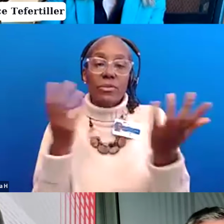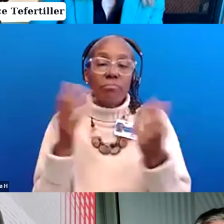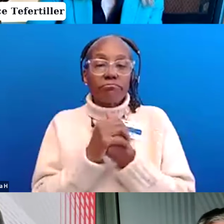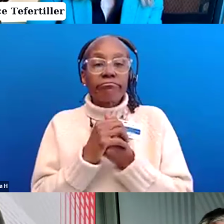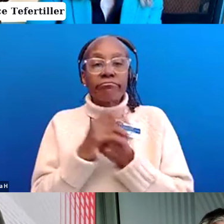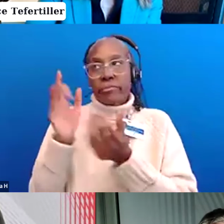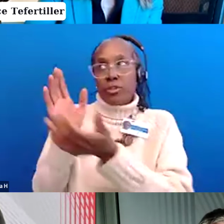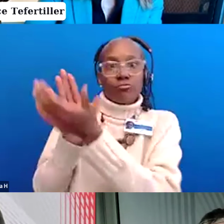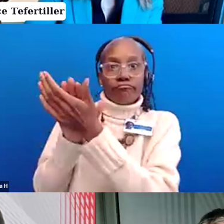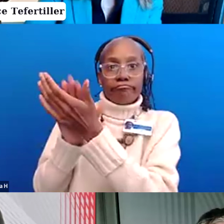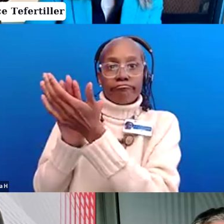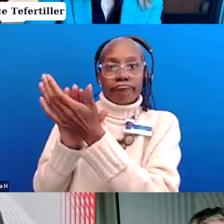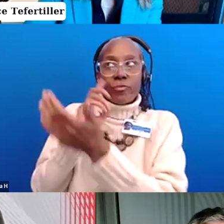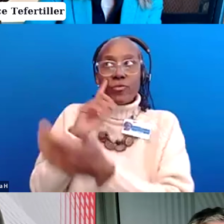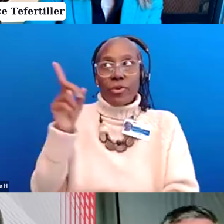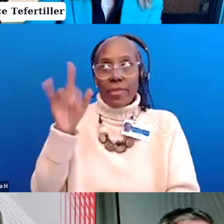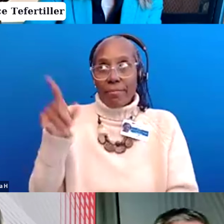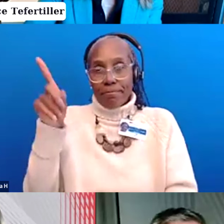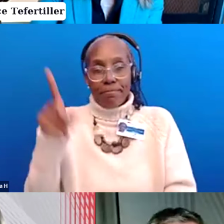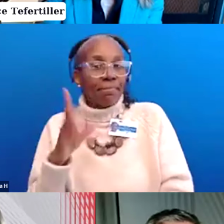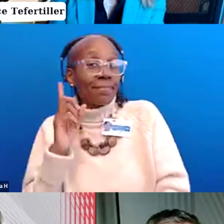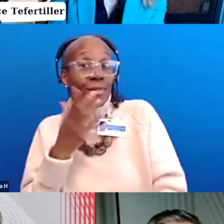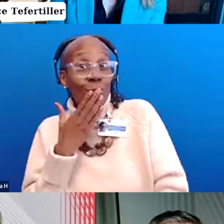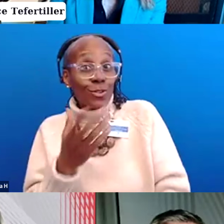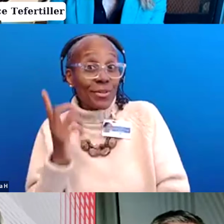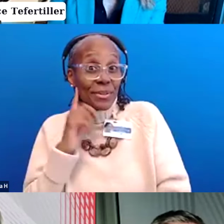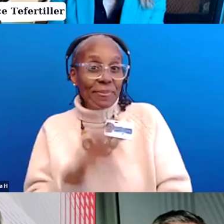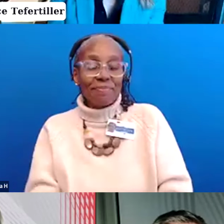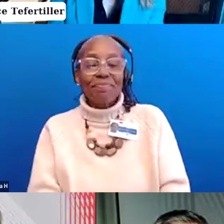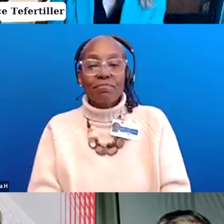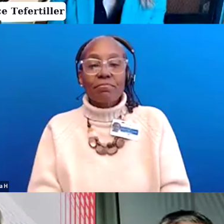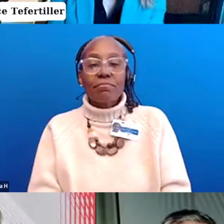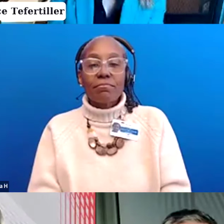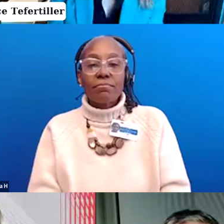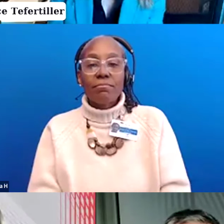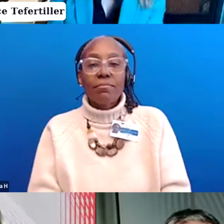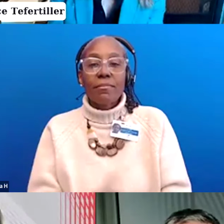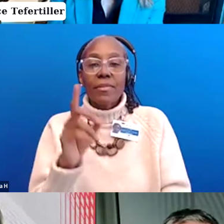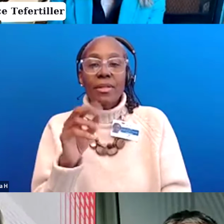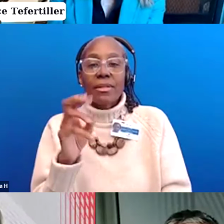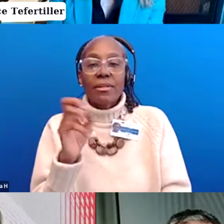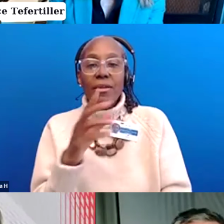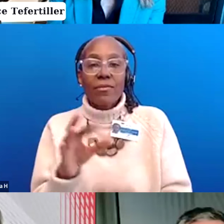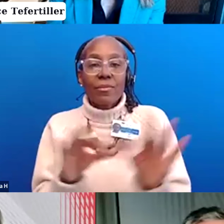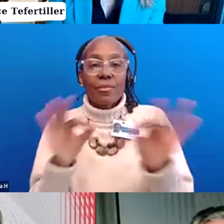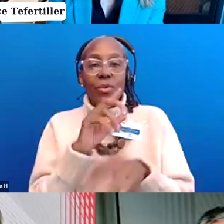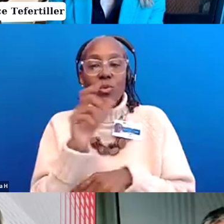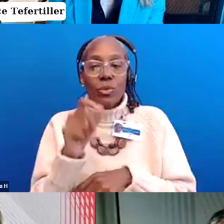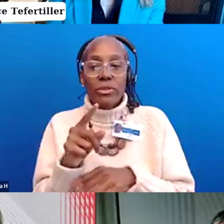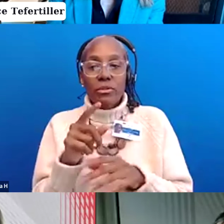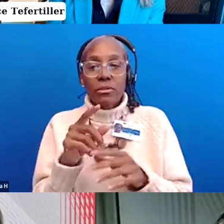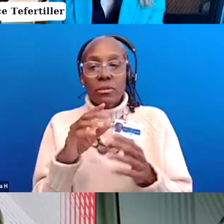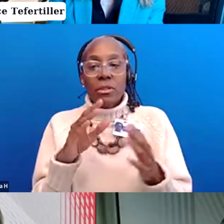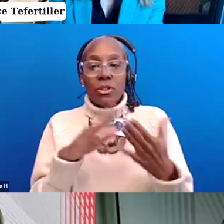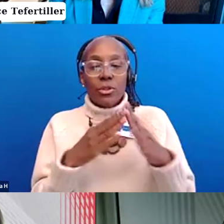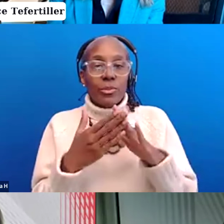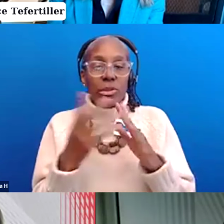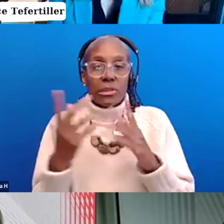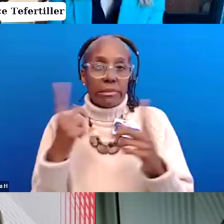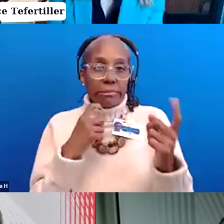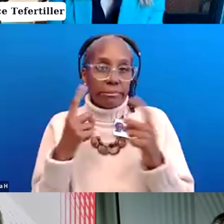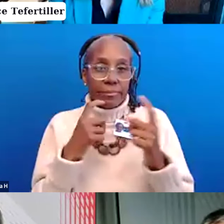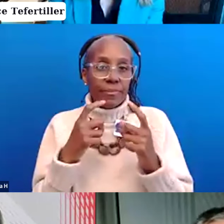they should get credit for that. That's great to hear. Dave, a very important question and one that the community is asking a lot about